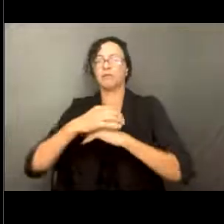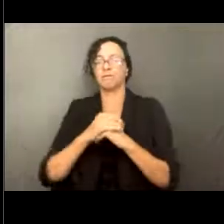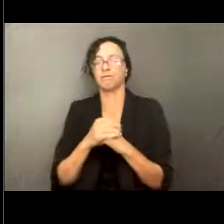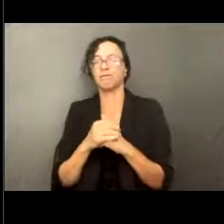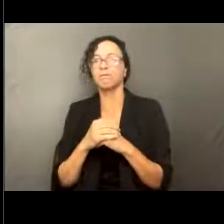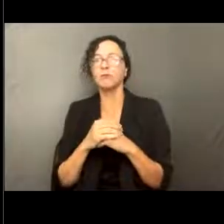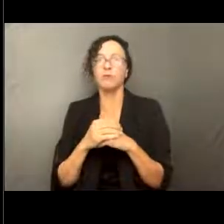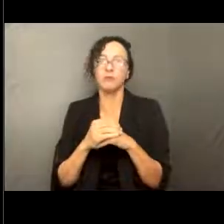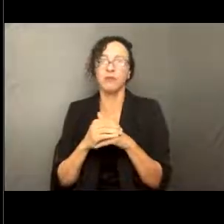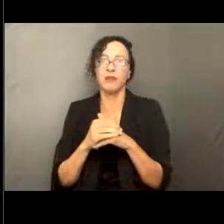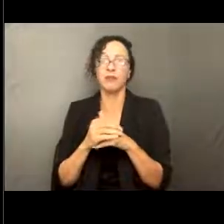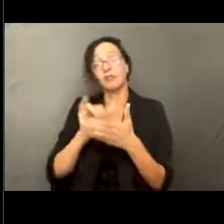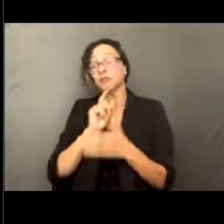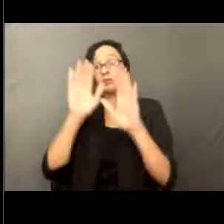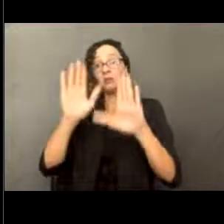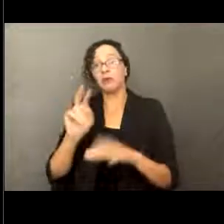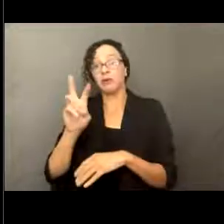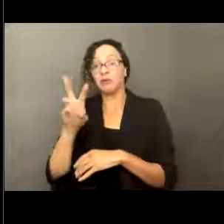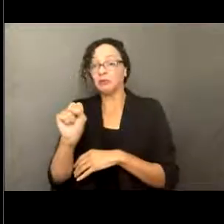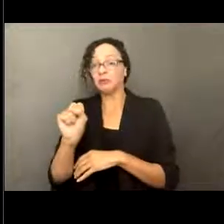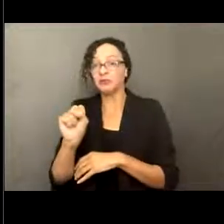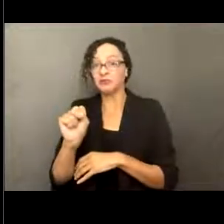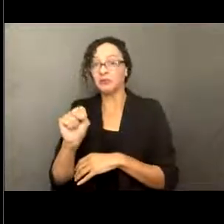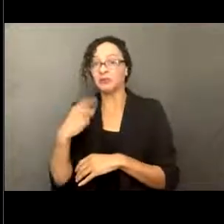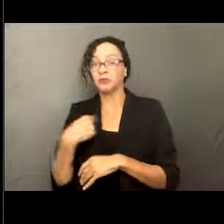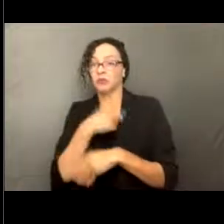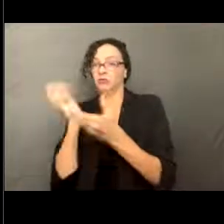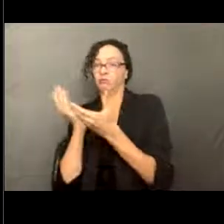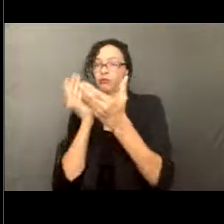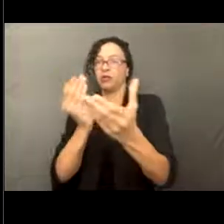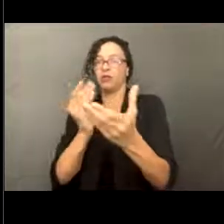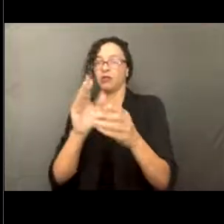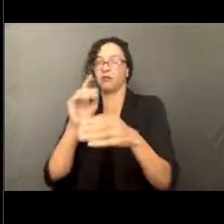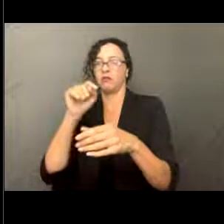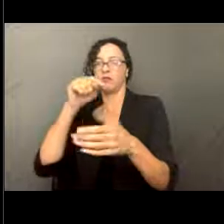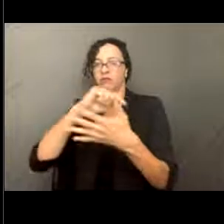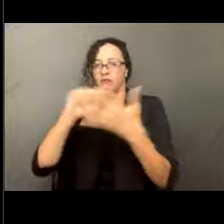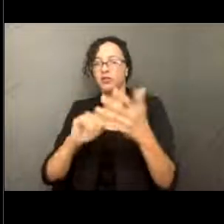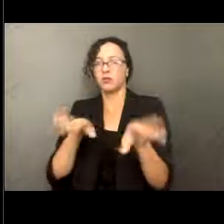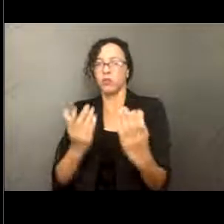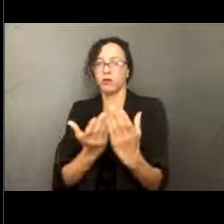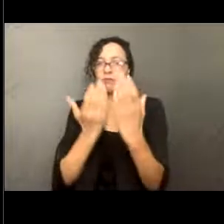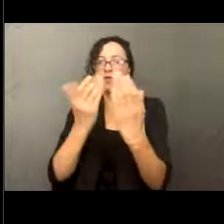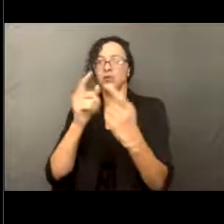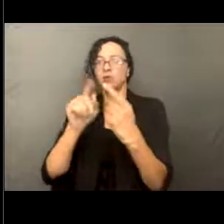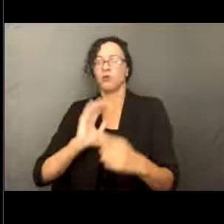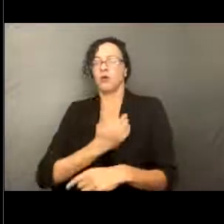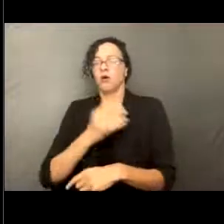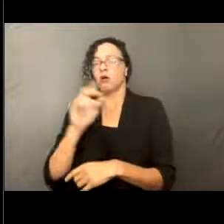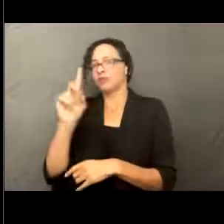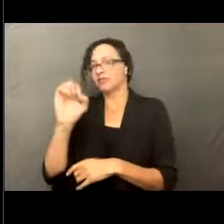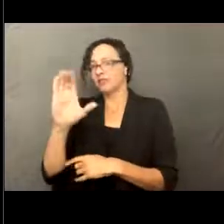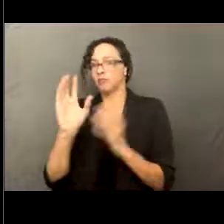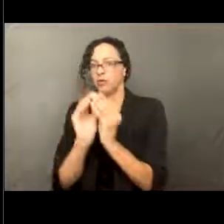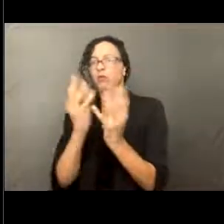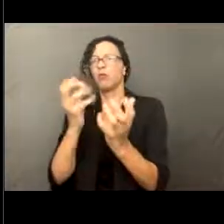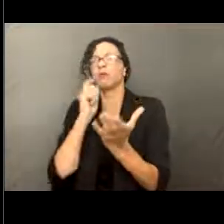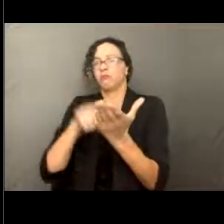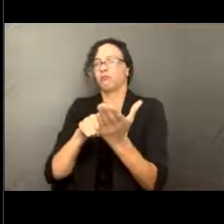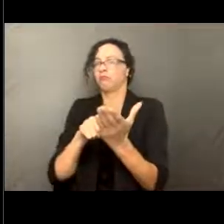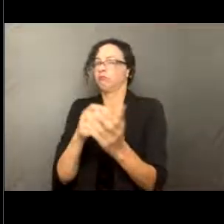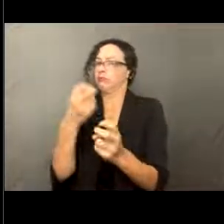that's really great news. We're bringing these recommendations to our December meeting, and I'd really like to recognize the hard work by Lori Waters and